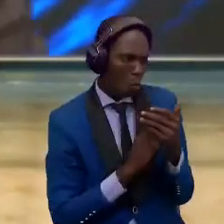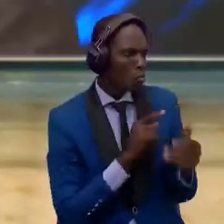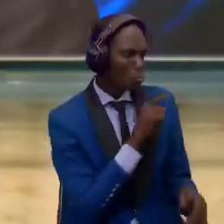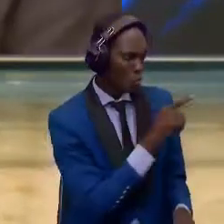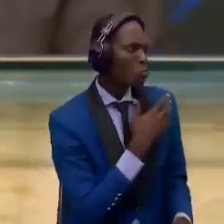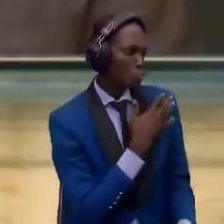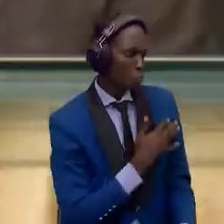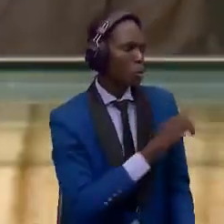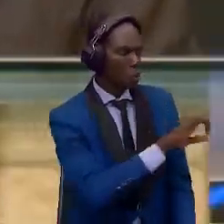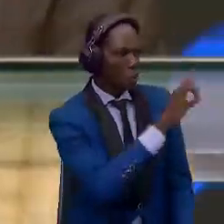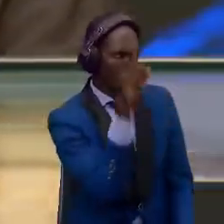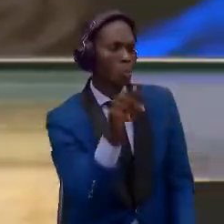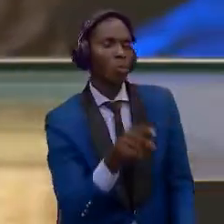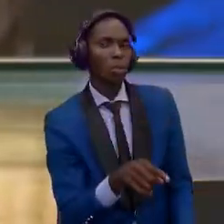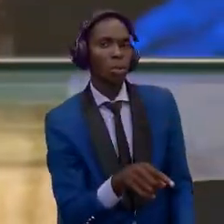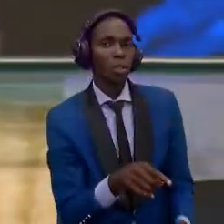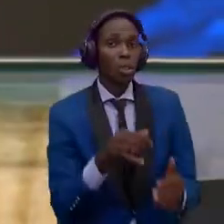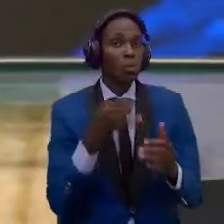Number two,